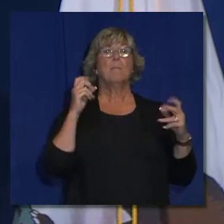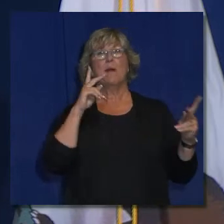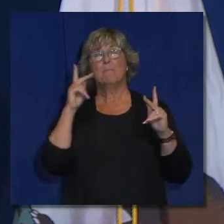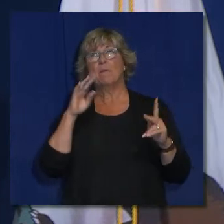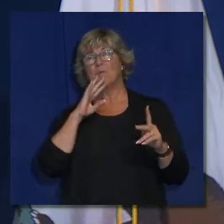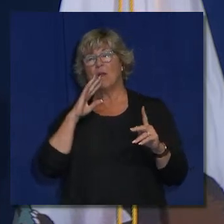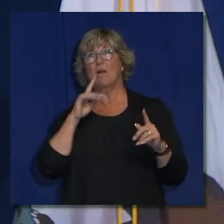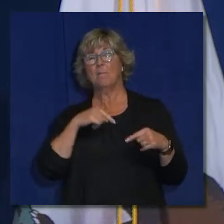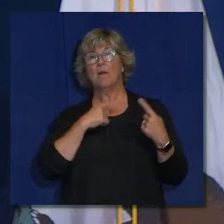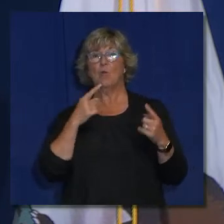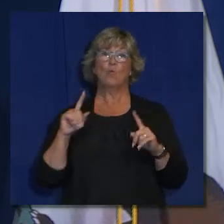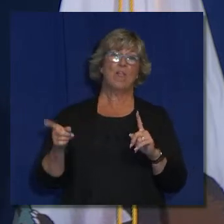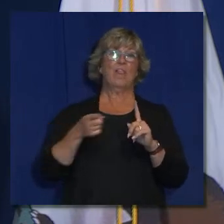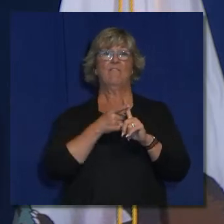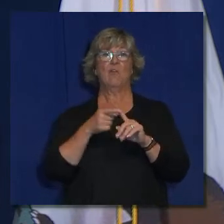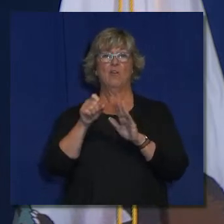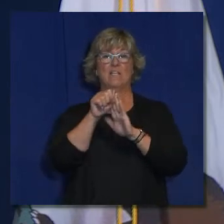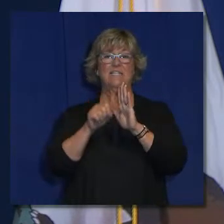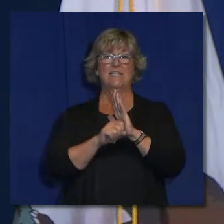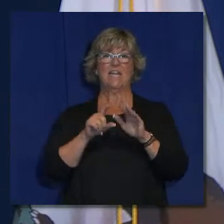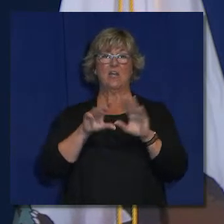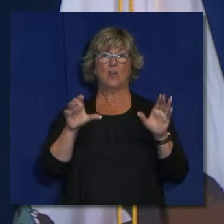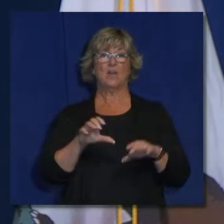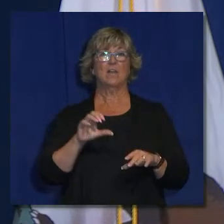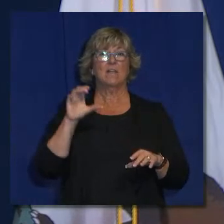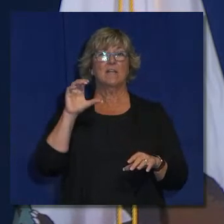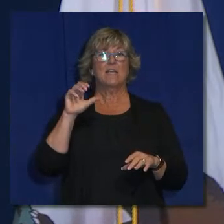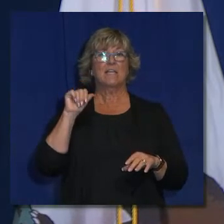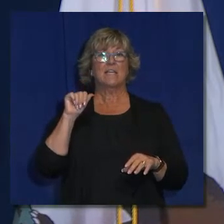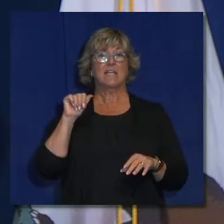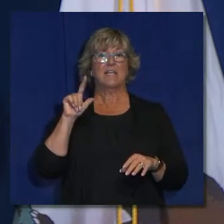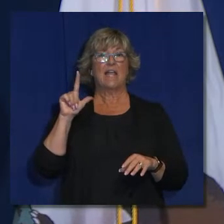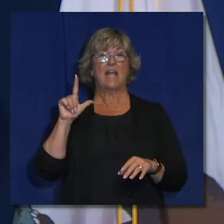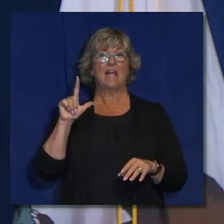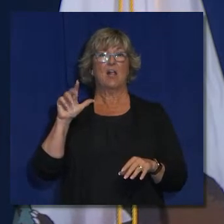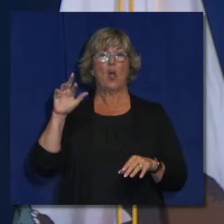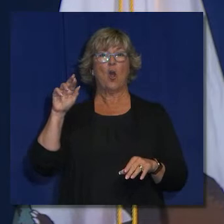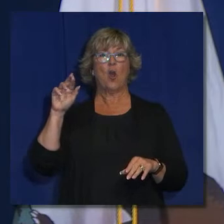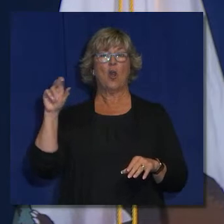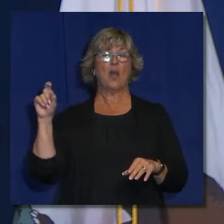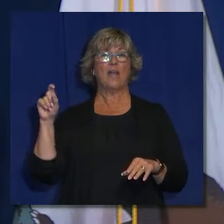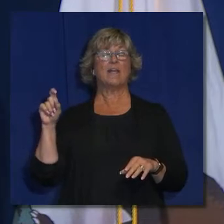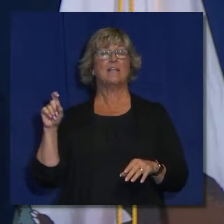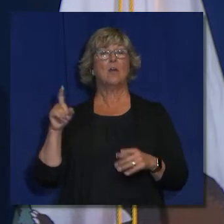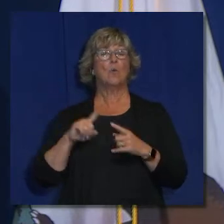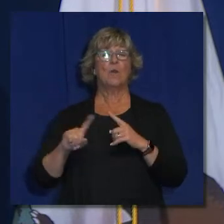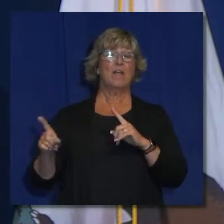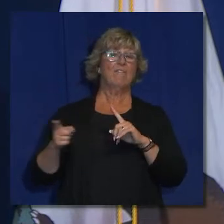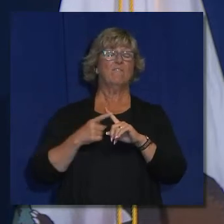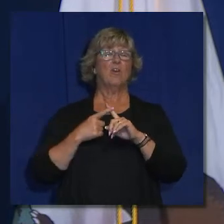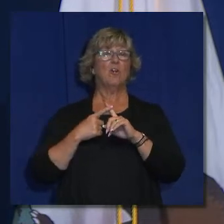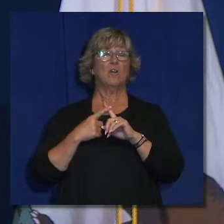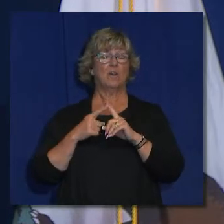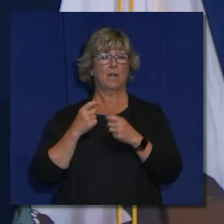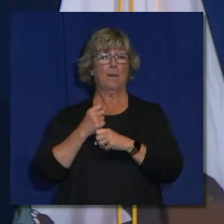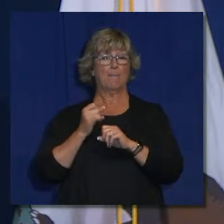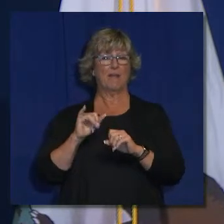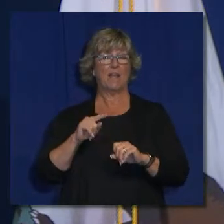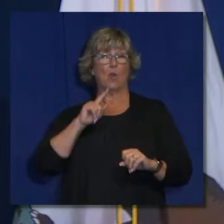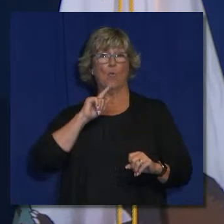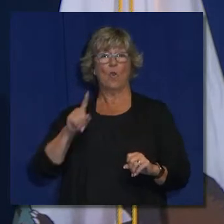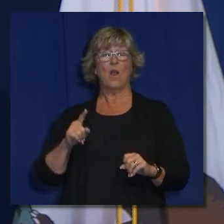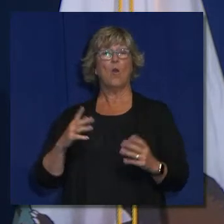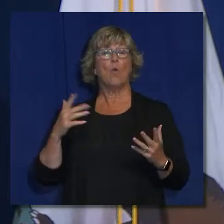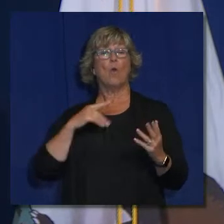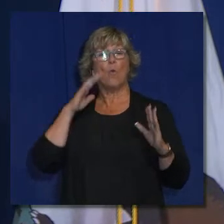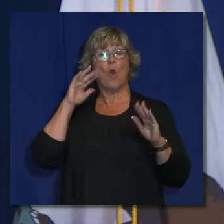this forever. We'd be the first state to do it. CalRx, Spirit plan we initiated when I first got here to make this real. One of